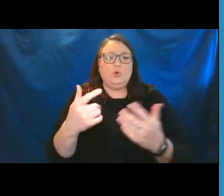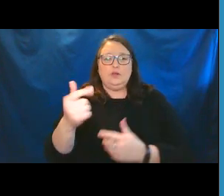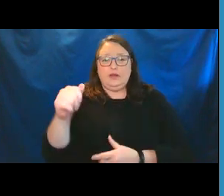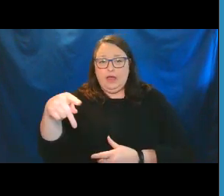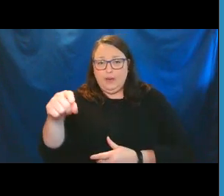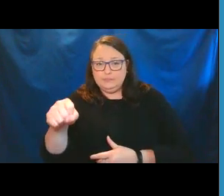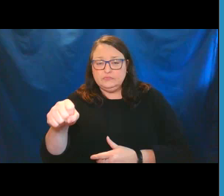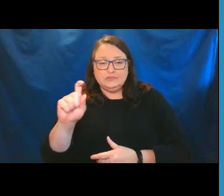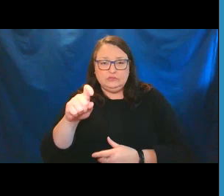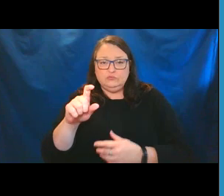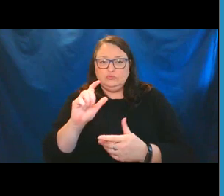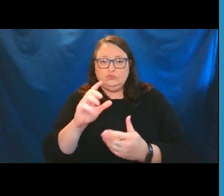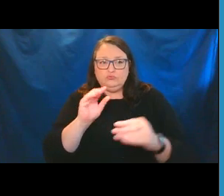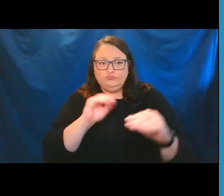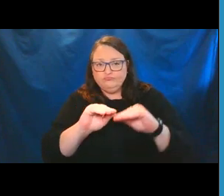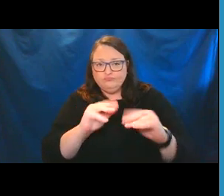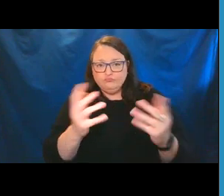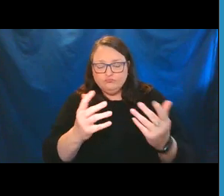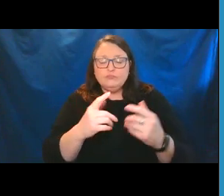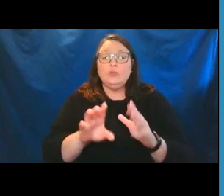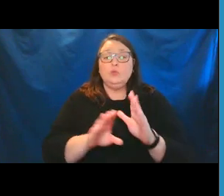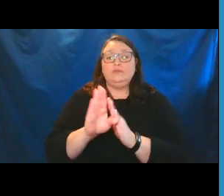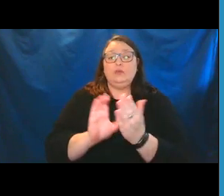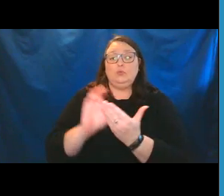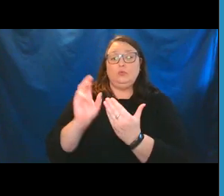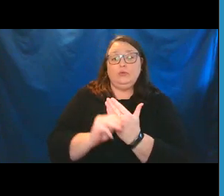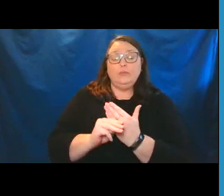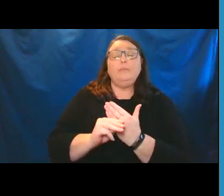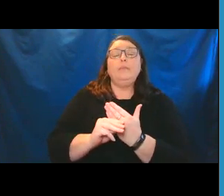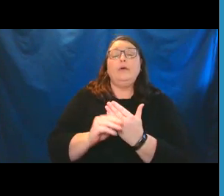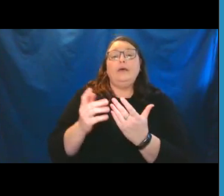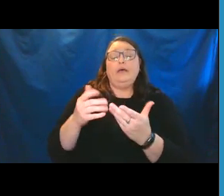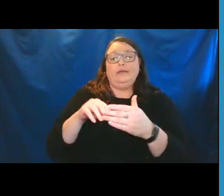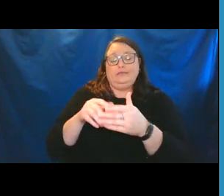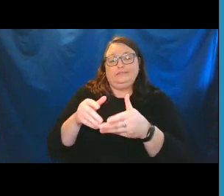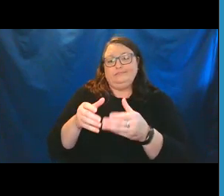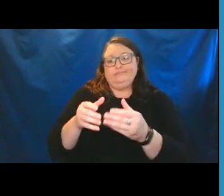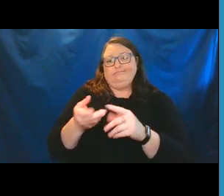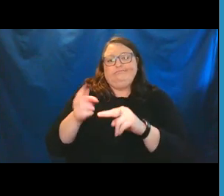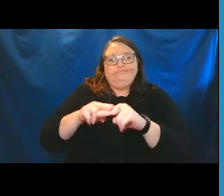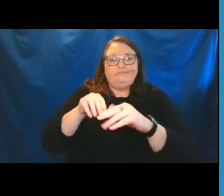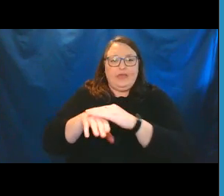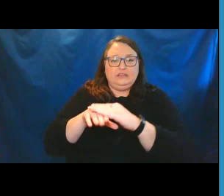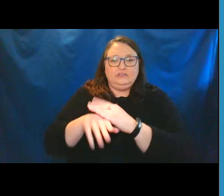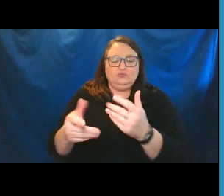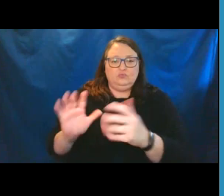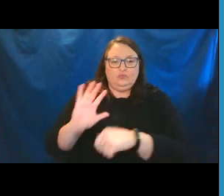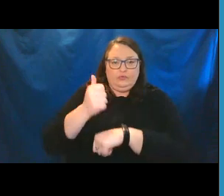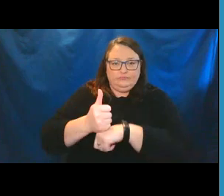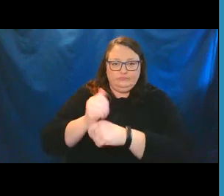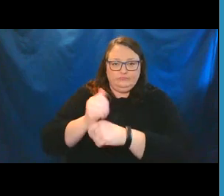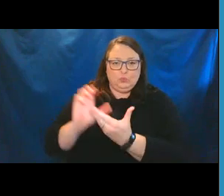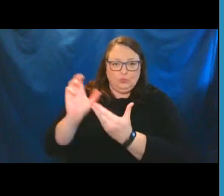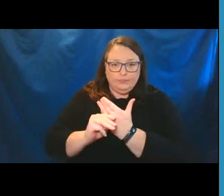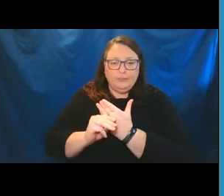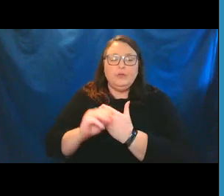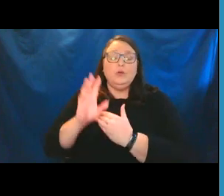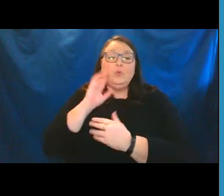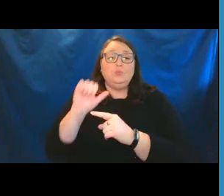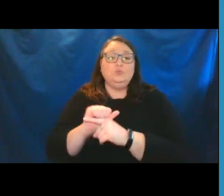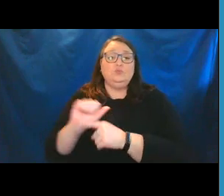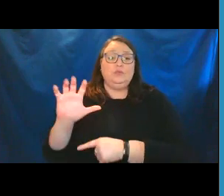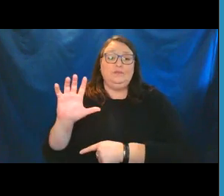develop curricula and increase access to existing curricula. And then we will train at least 50 people to prepare